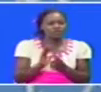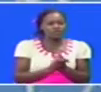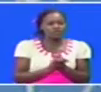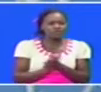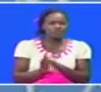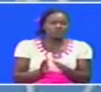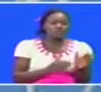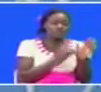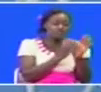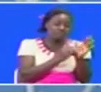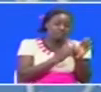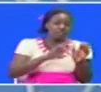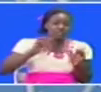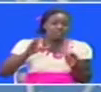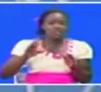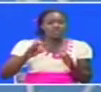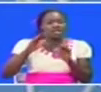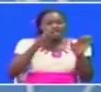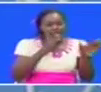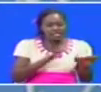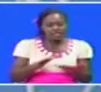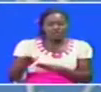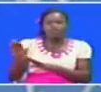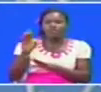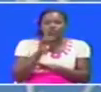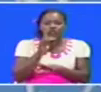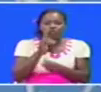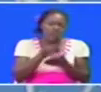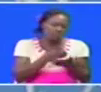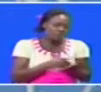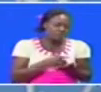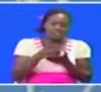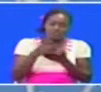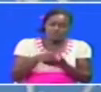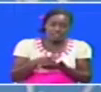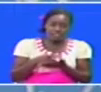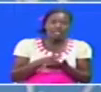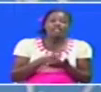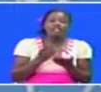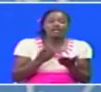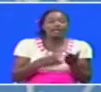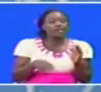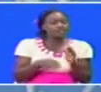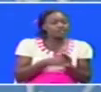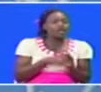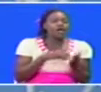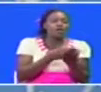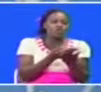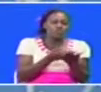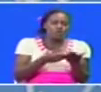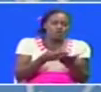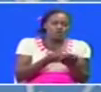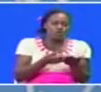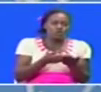Now, the Machakos County Assembly will tomorrow debate the impeachment motion against Governor Alfred Mutua after a notice of the motion